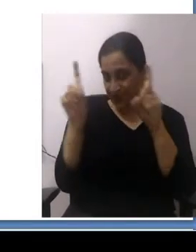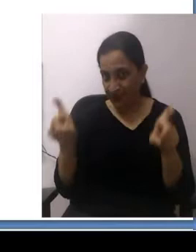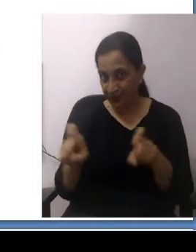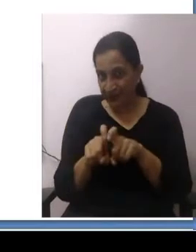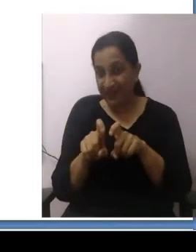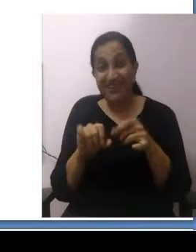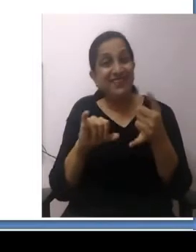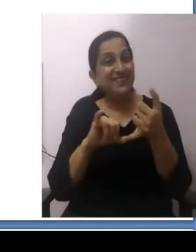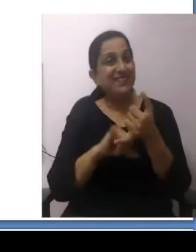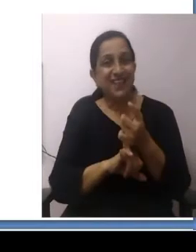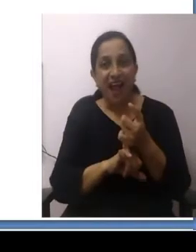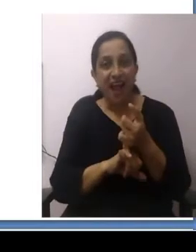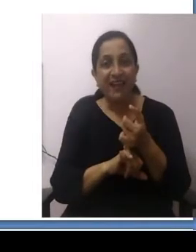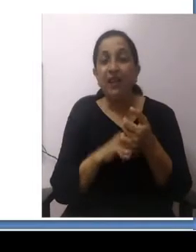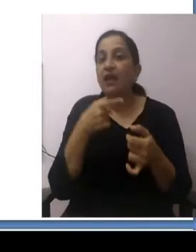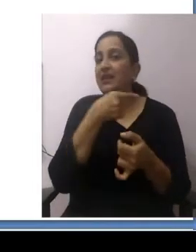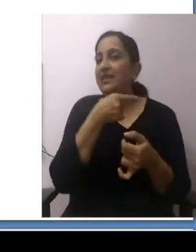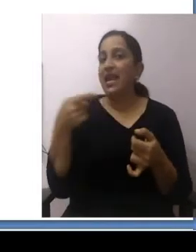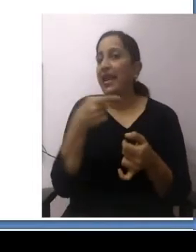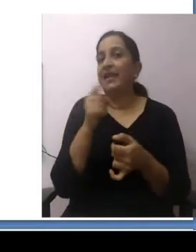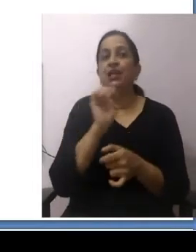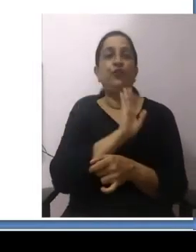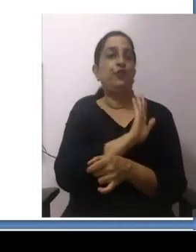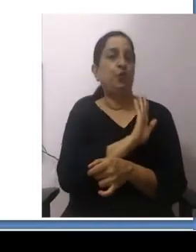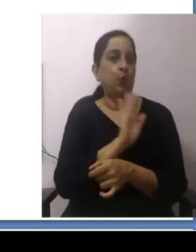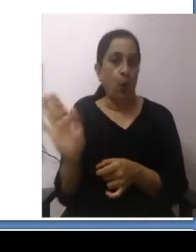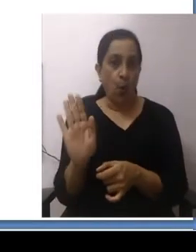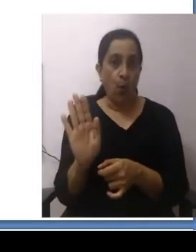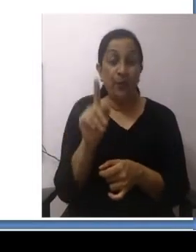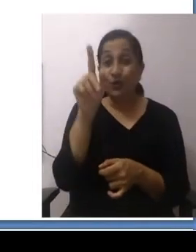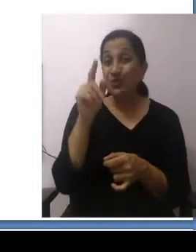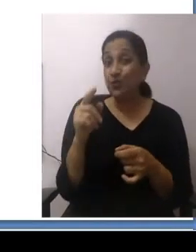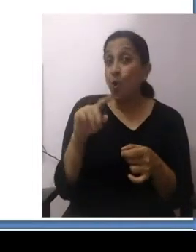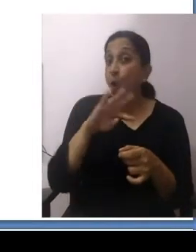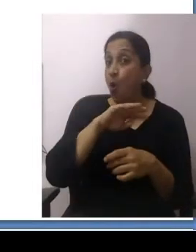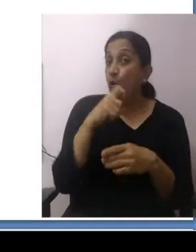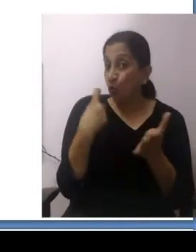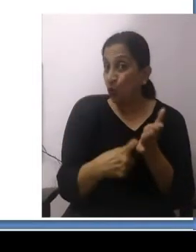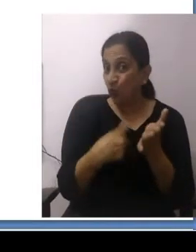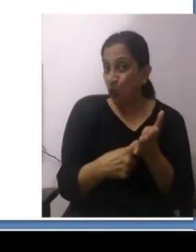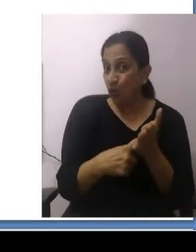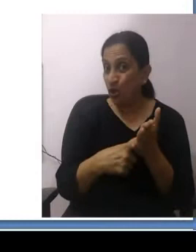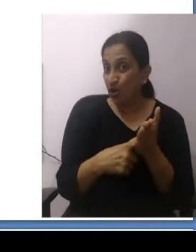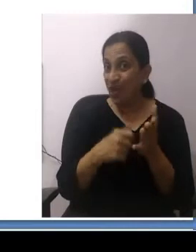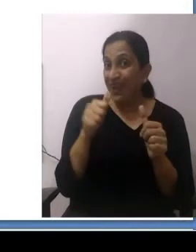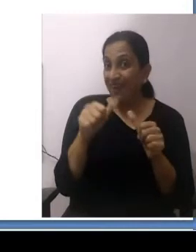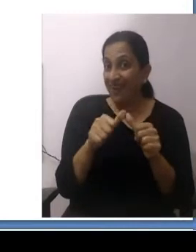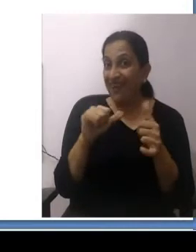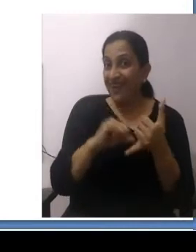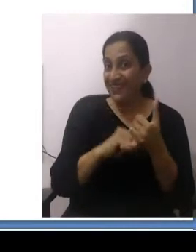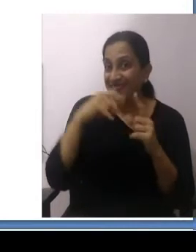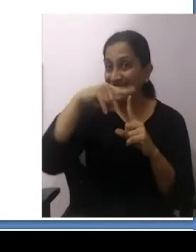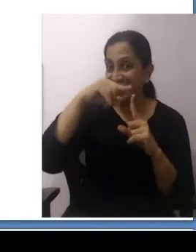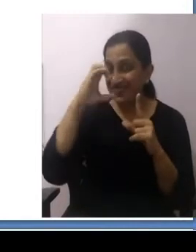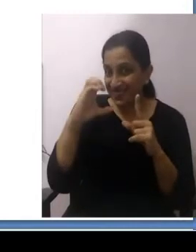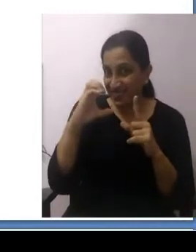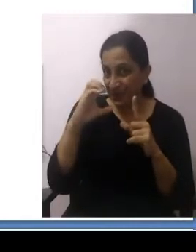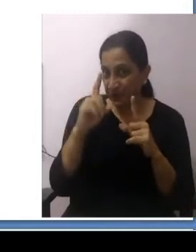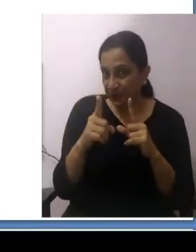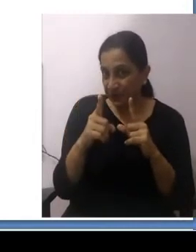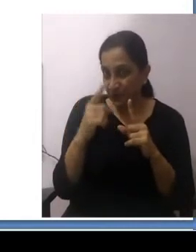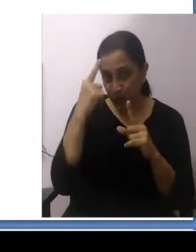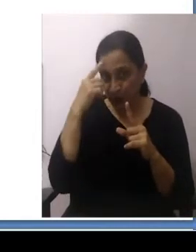sign cannot become negative. Sign has to be positive. So your answer you can always check. So if it